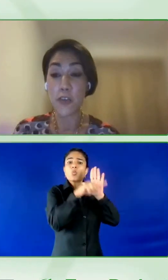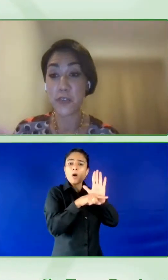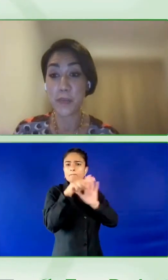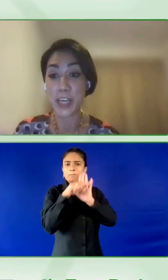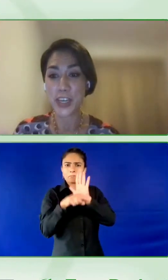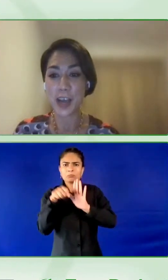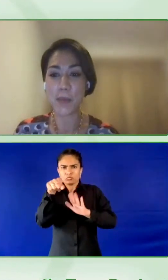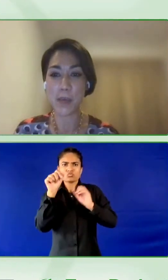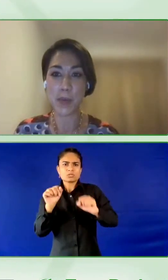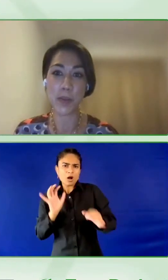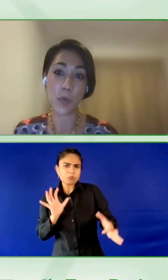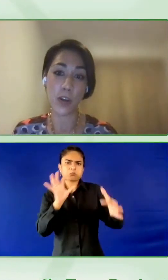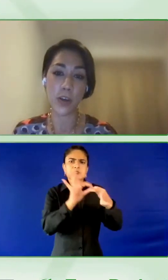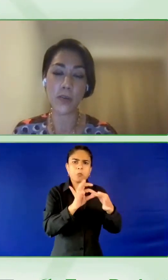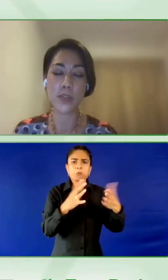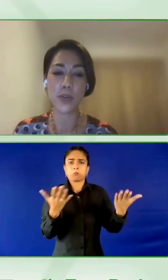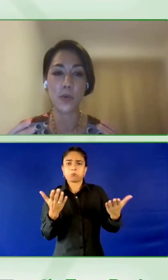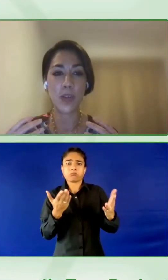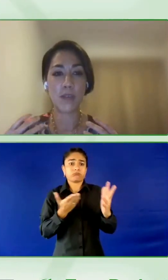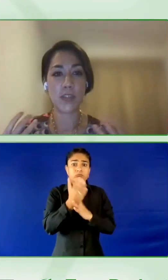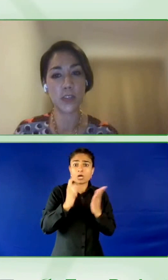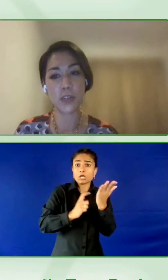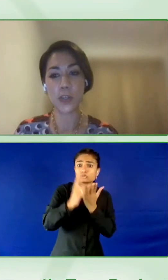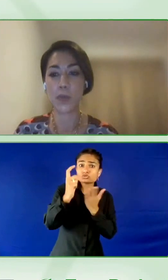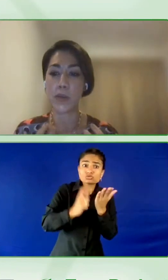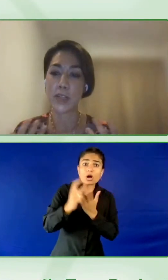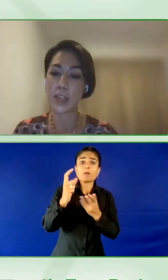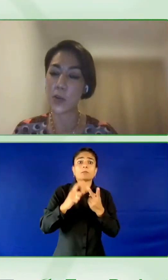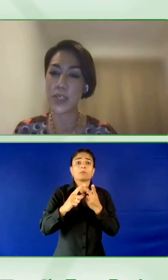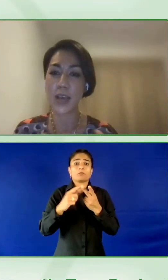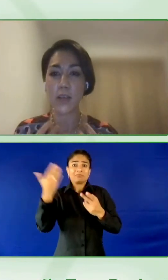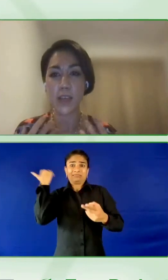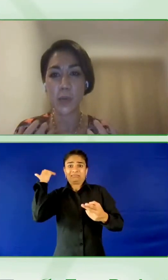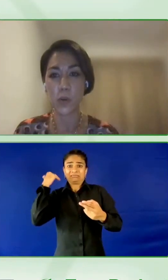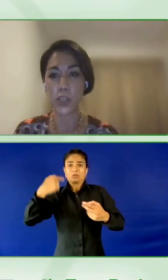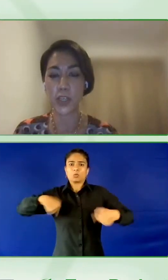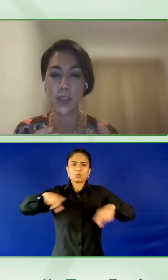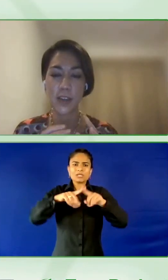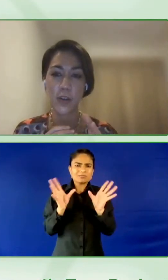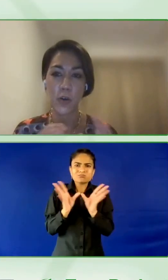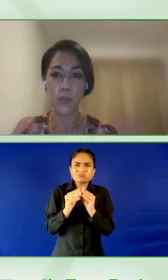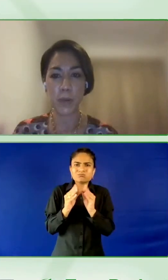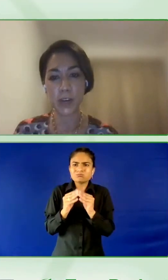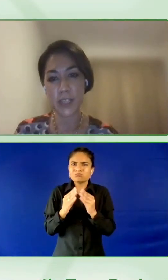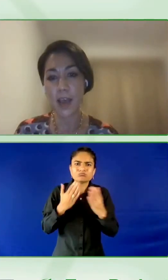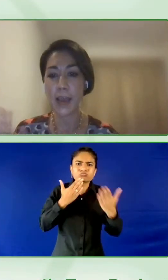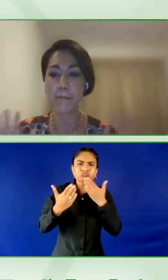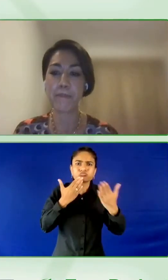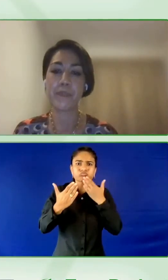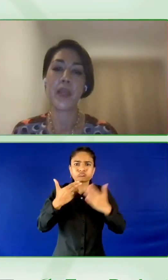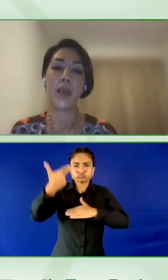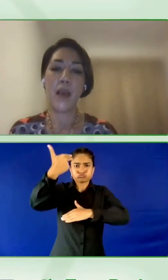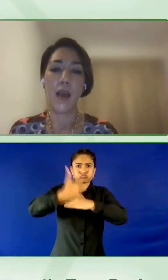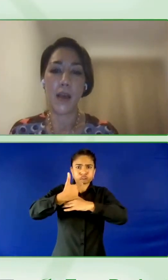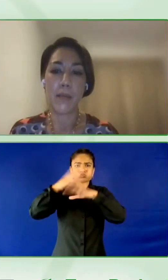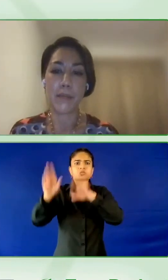there was a lot of information coming at people at one go. So if it's on YouTube, people can slow it down. They can watch it, over a period of